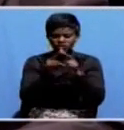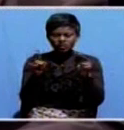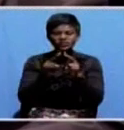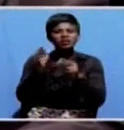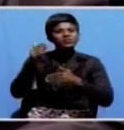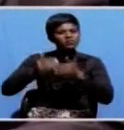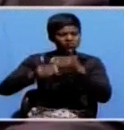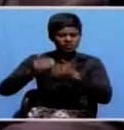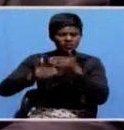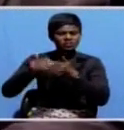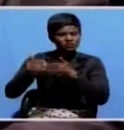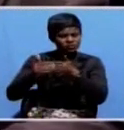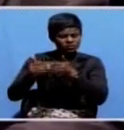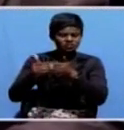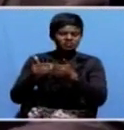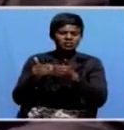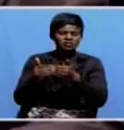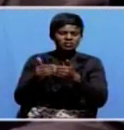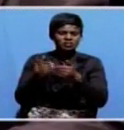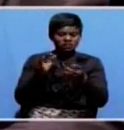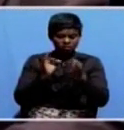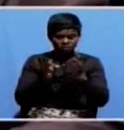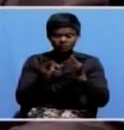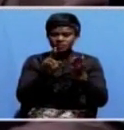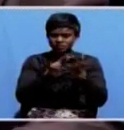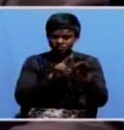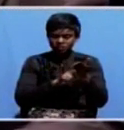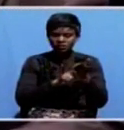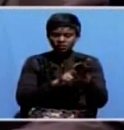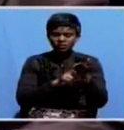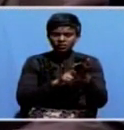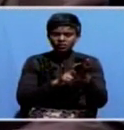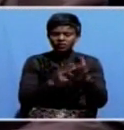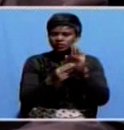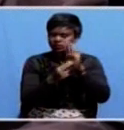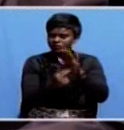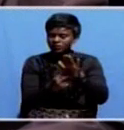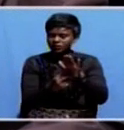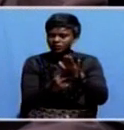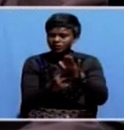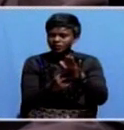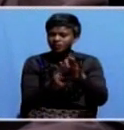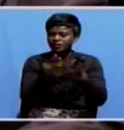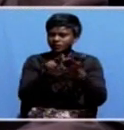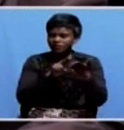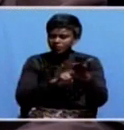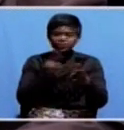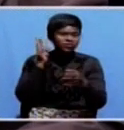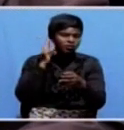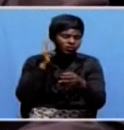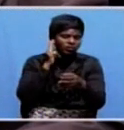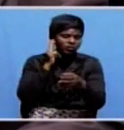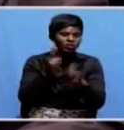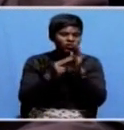together. If a record is playing in Lubumbashi, which used to be Elizabeth, you would